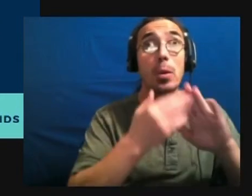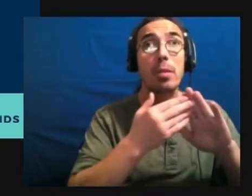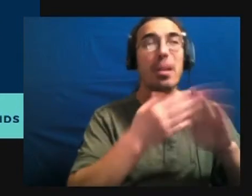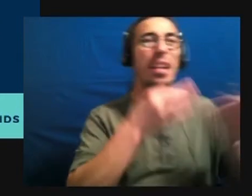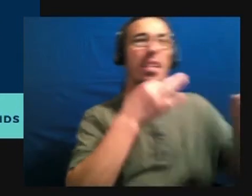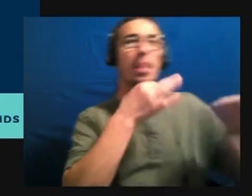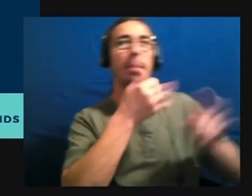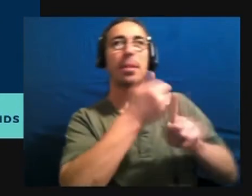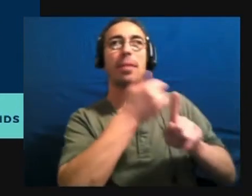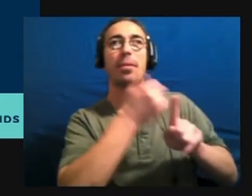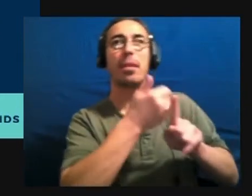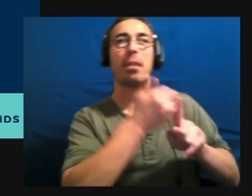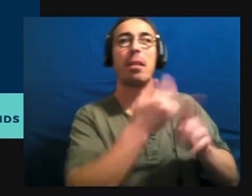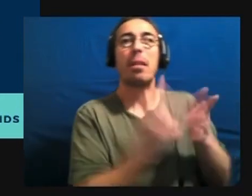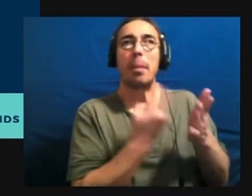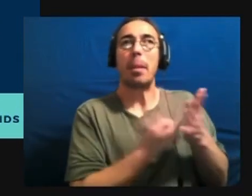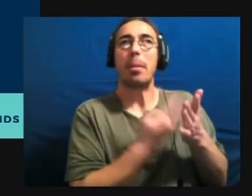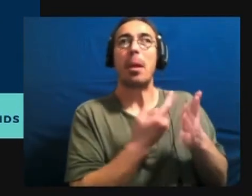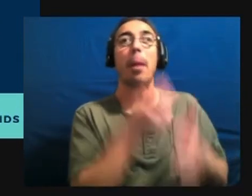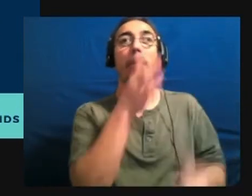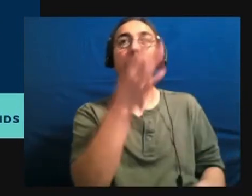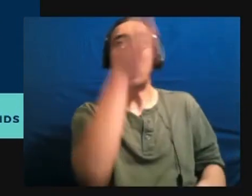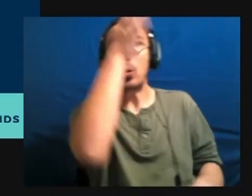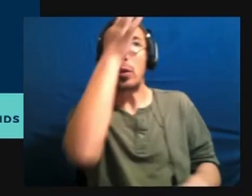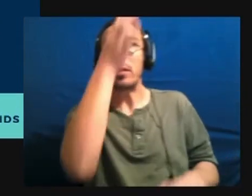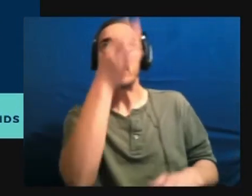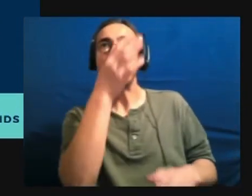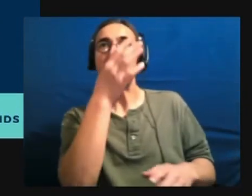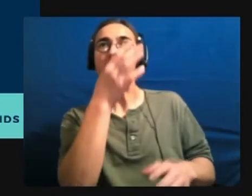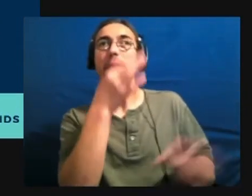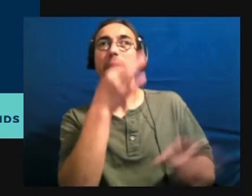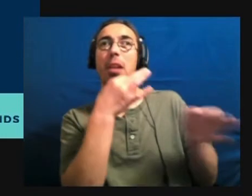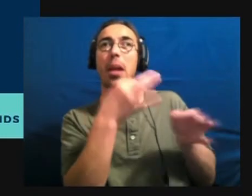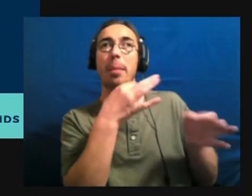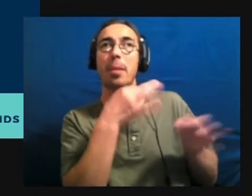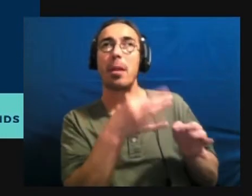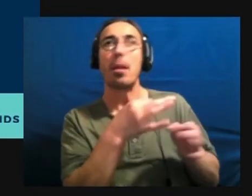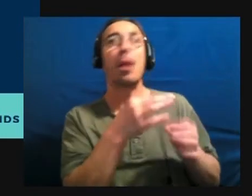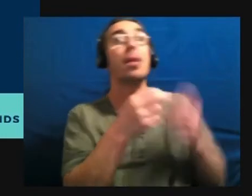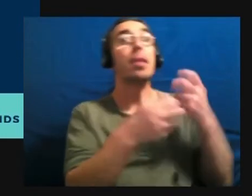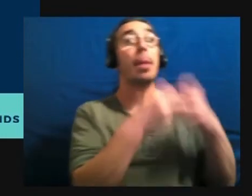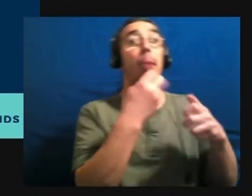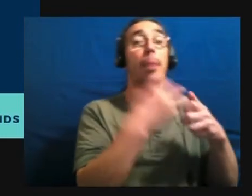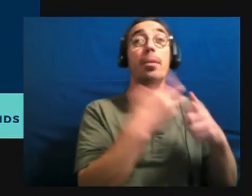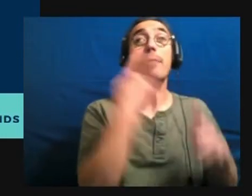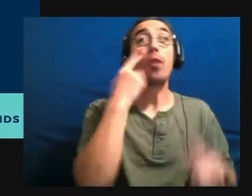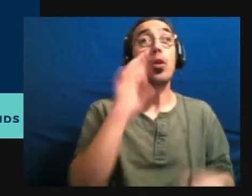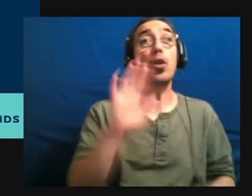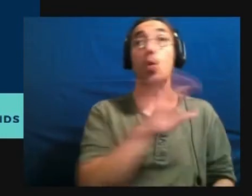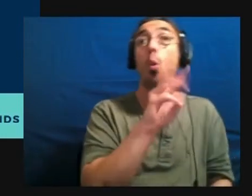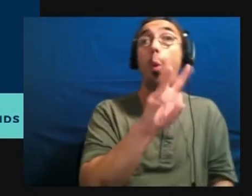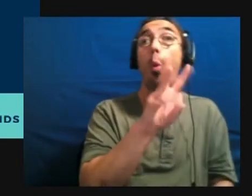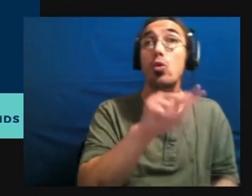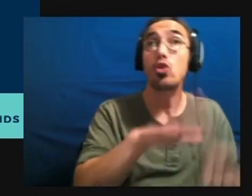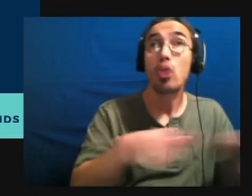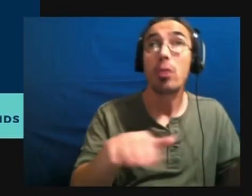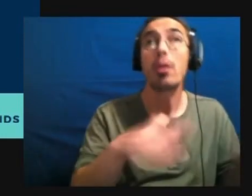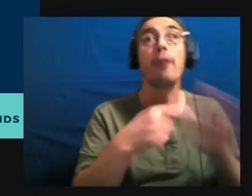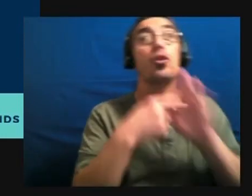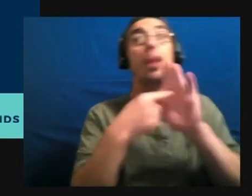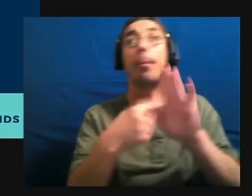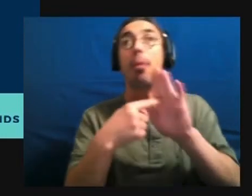of things that parents have described as problems for their own children, such